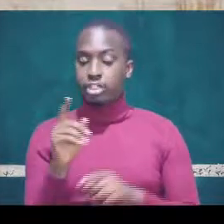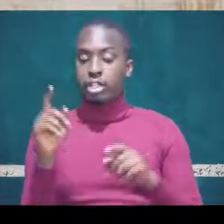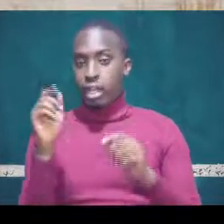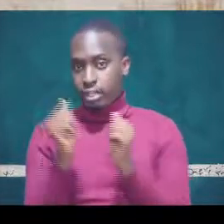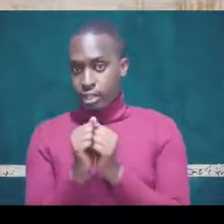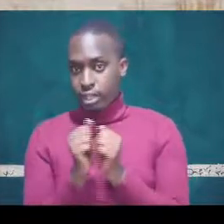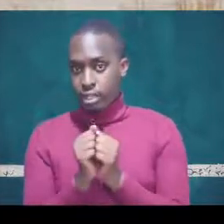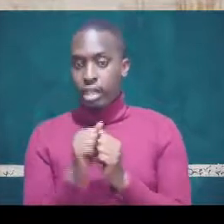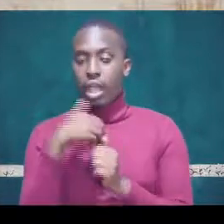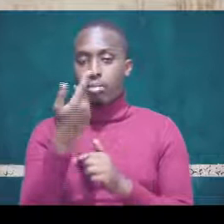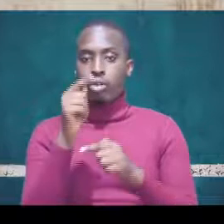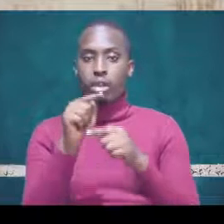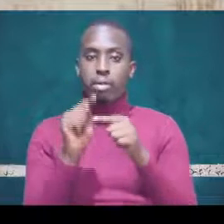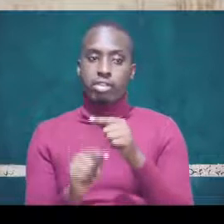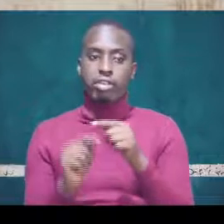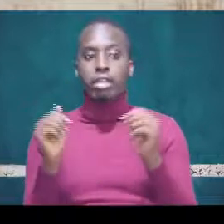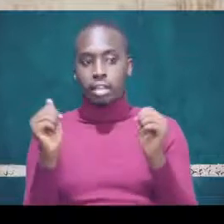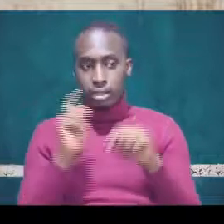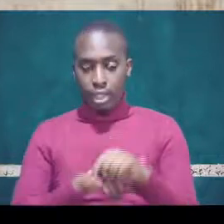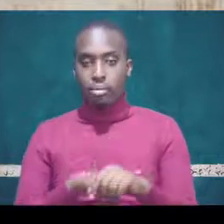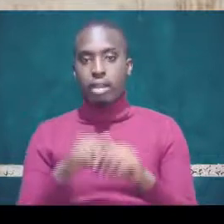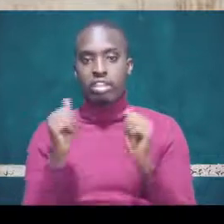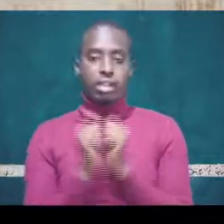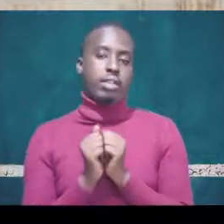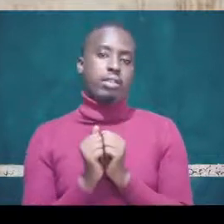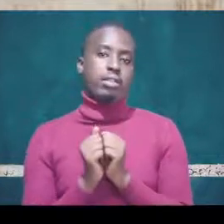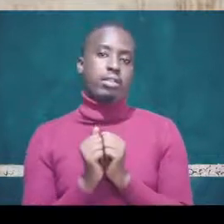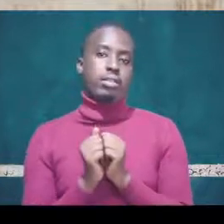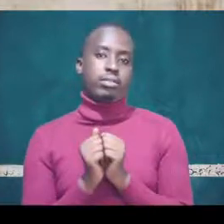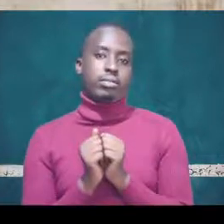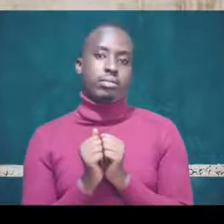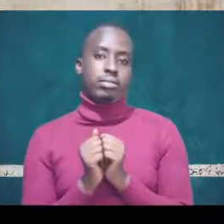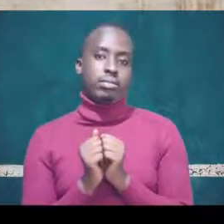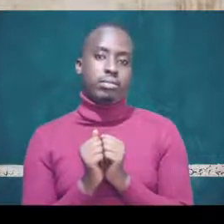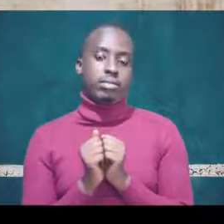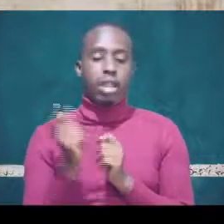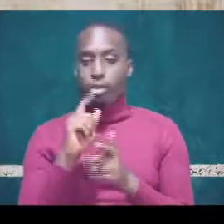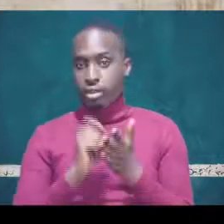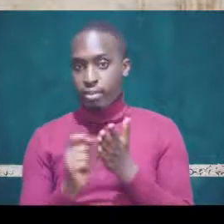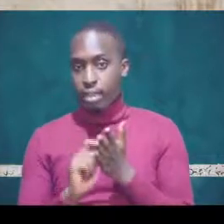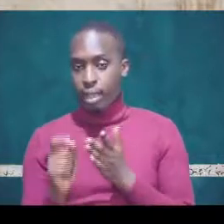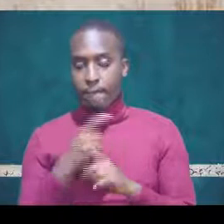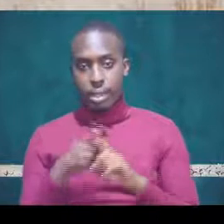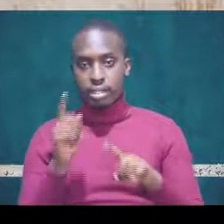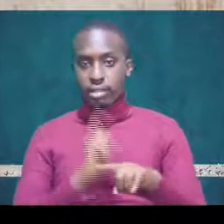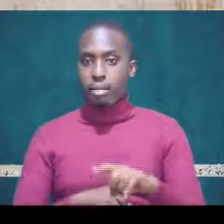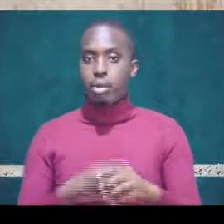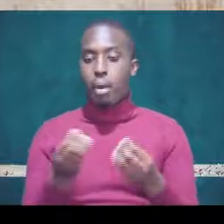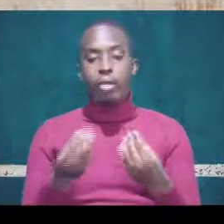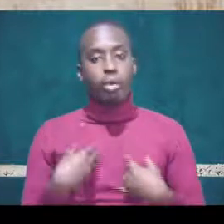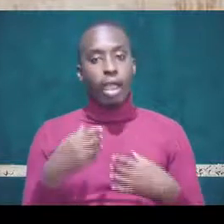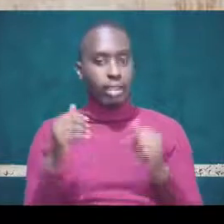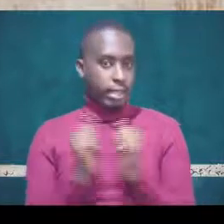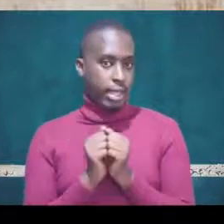10, then divide it by the time. Time, I didn't note it down, but time is given